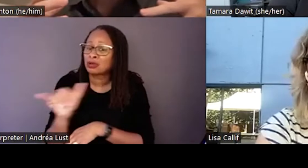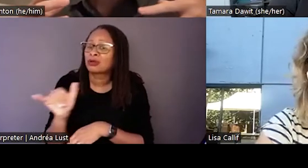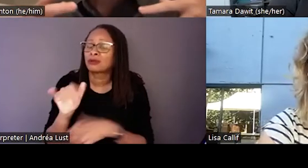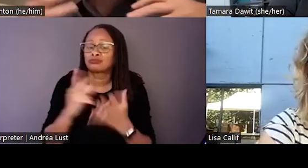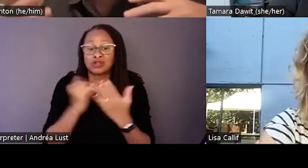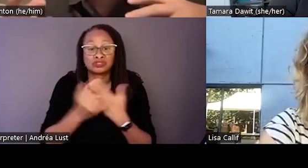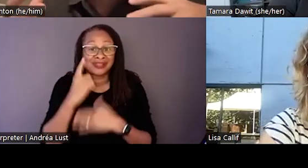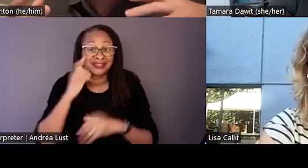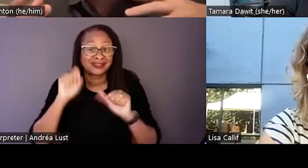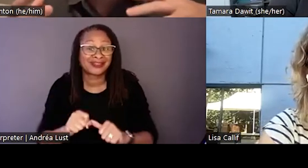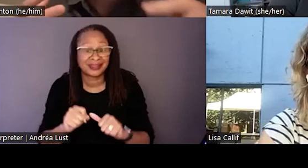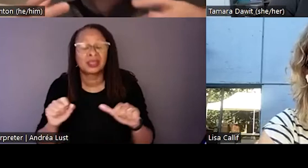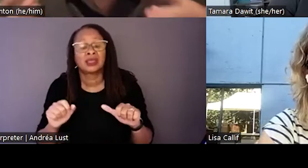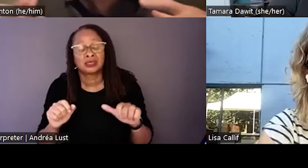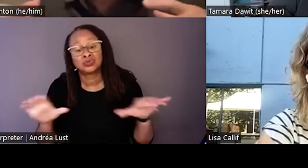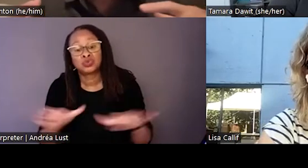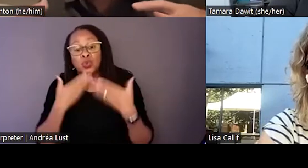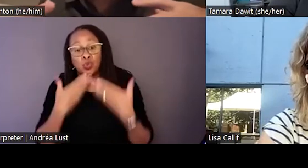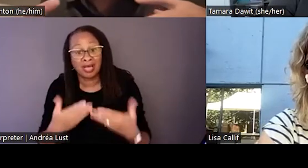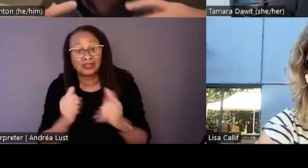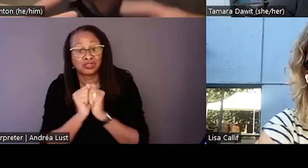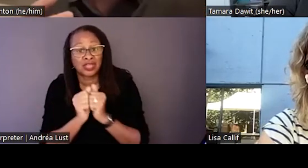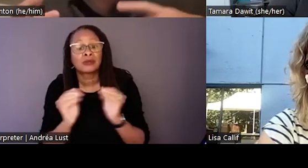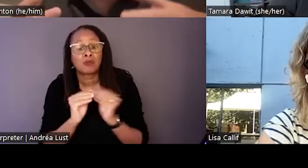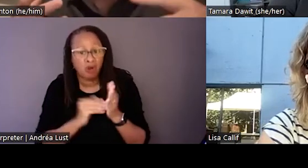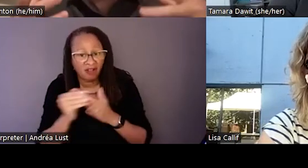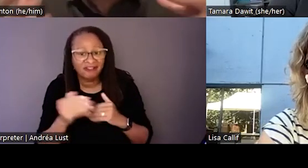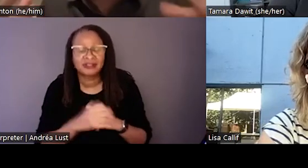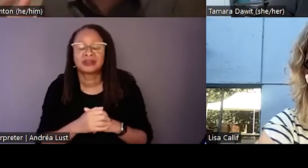could be do well to get together more often and